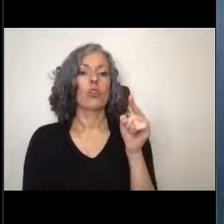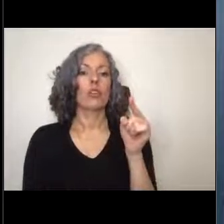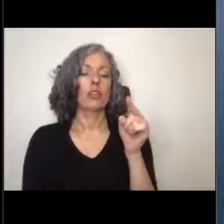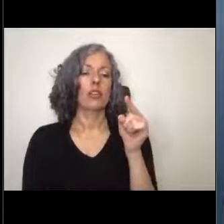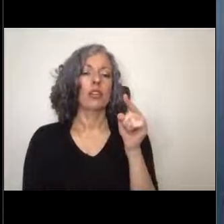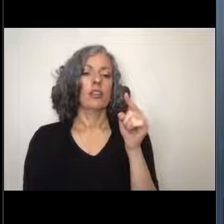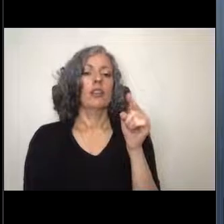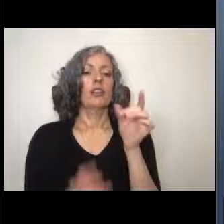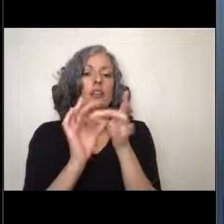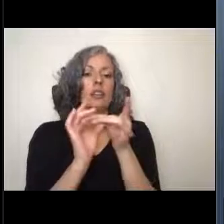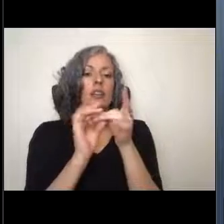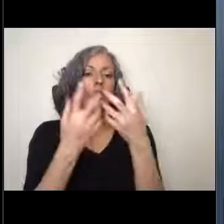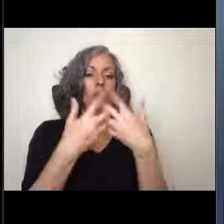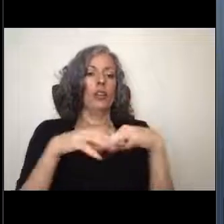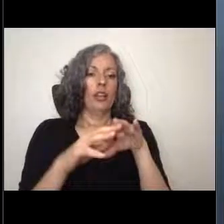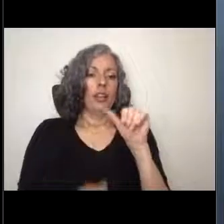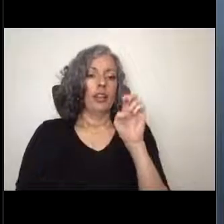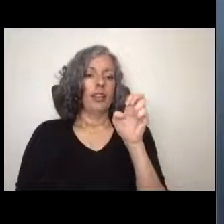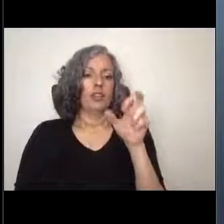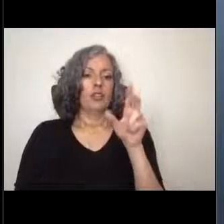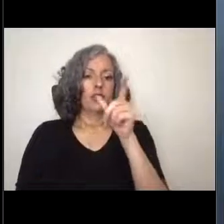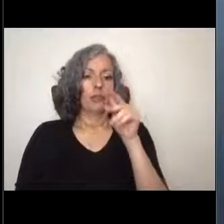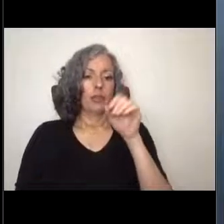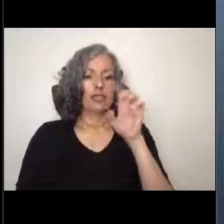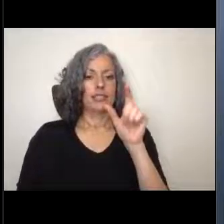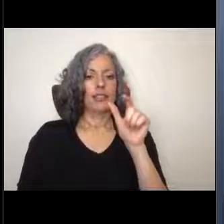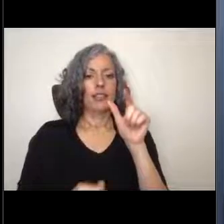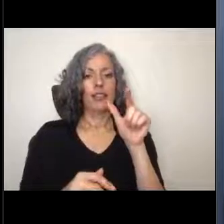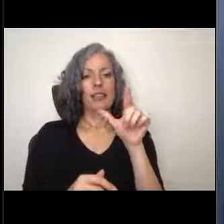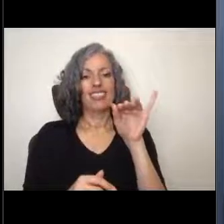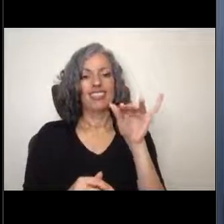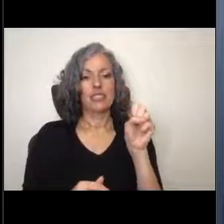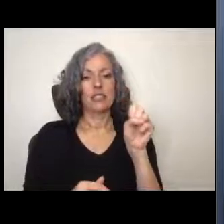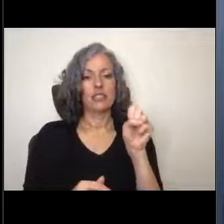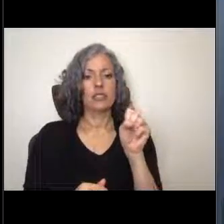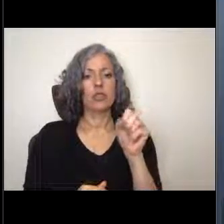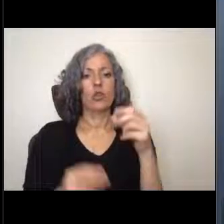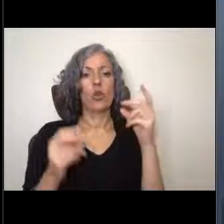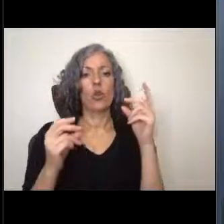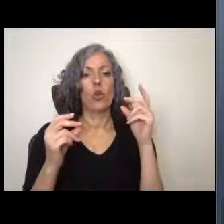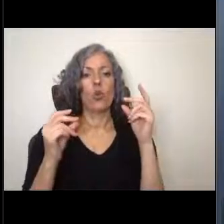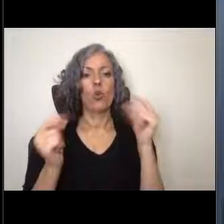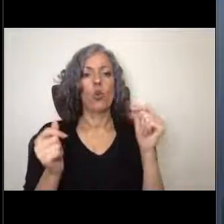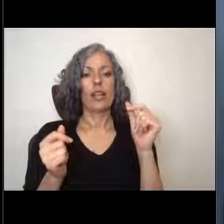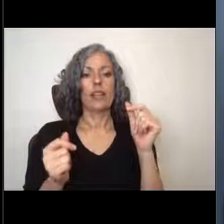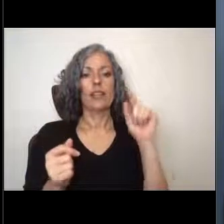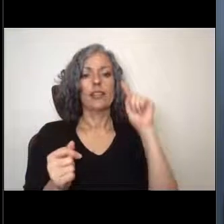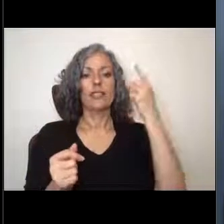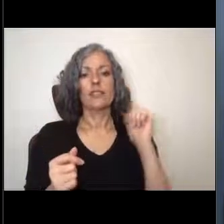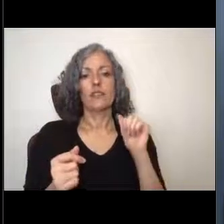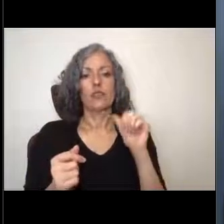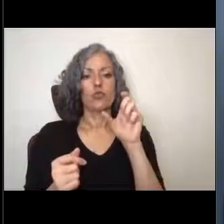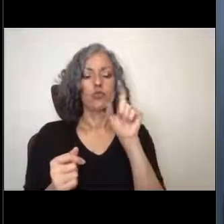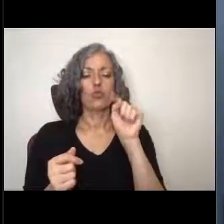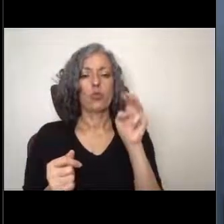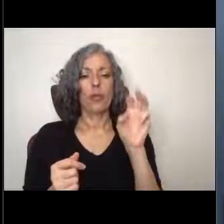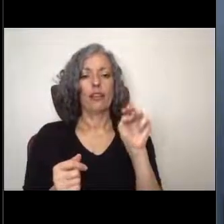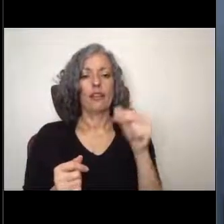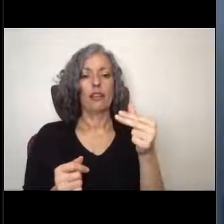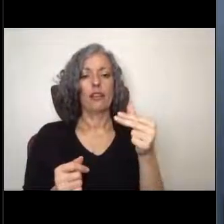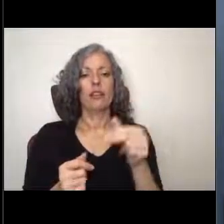an airspace lease with a private entity known as Quicksilver Towing. Quicksilver Towing is a private automobile towing company that